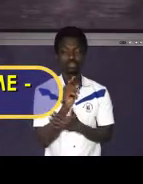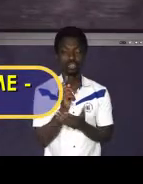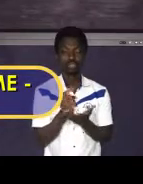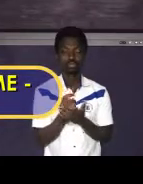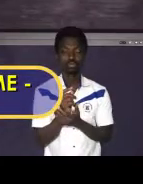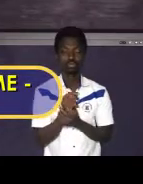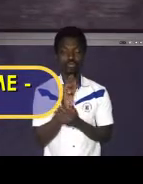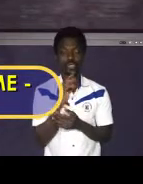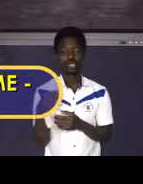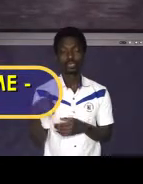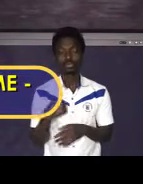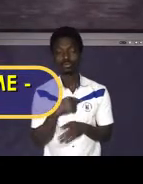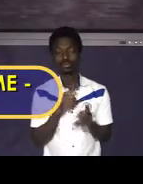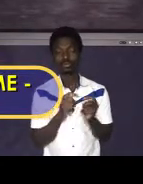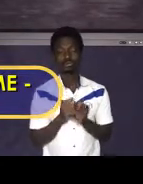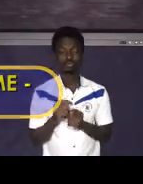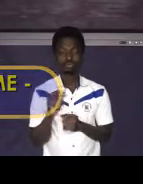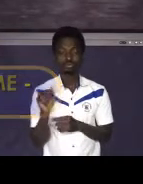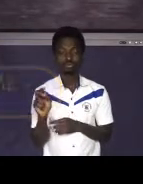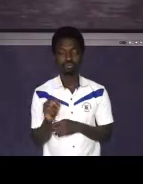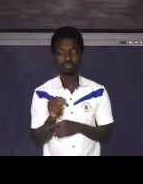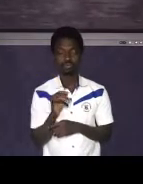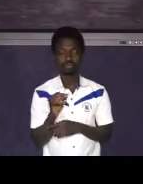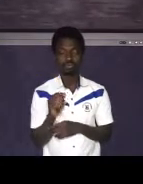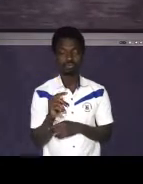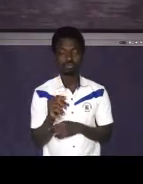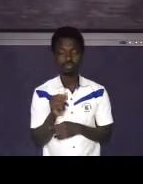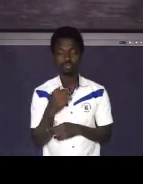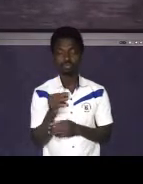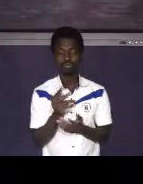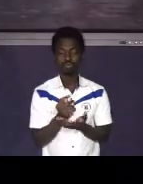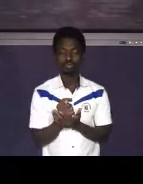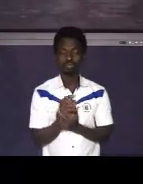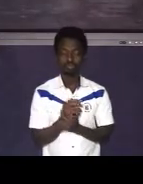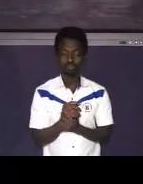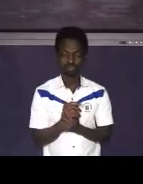together? An iota of truth.